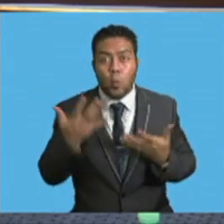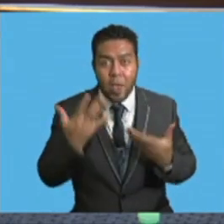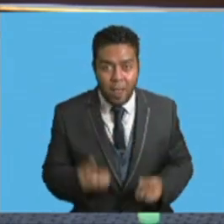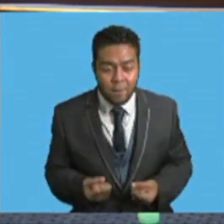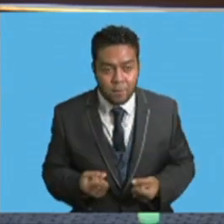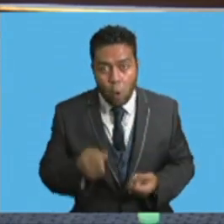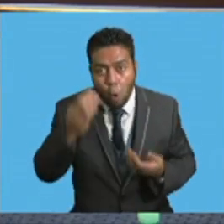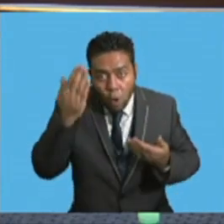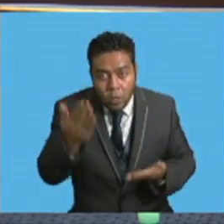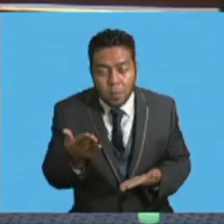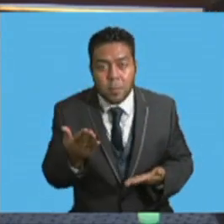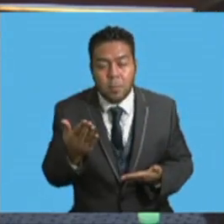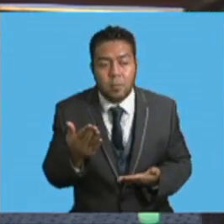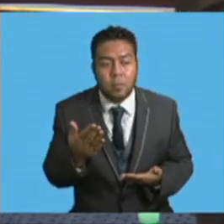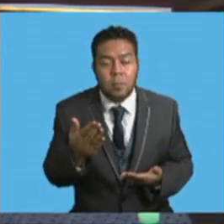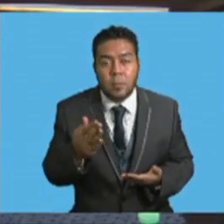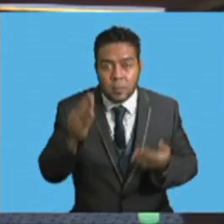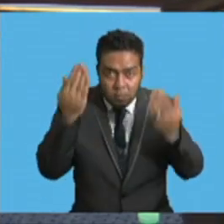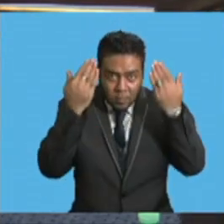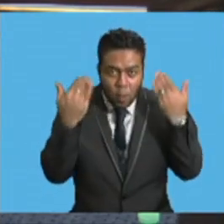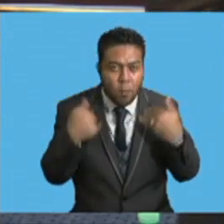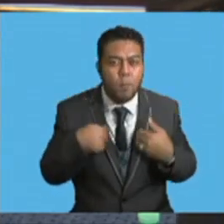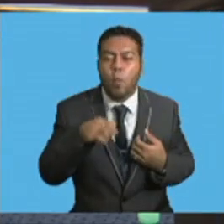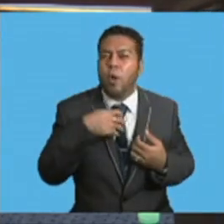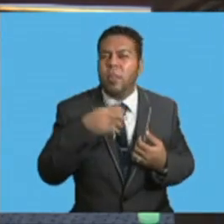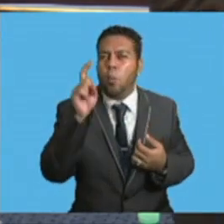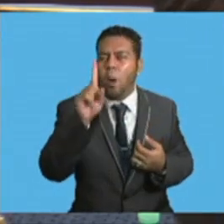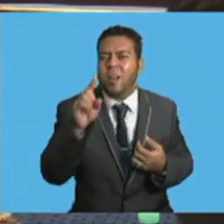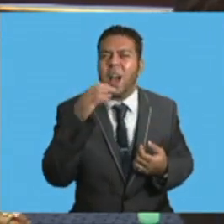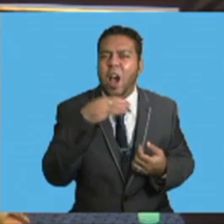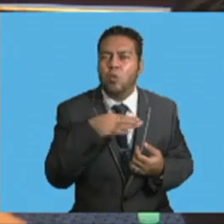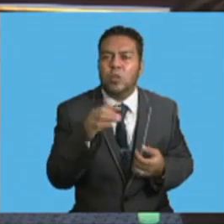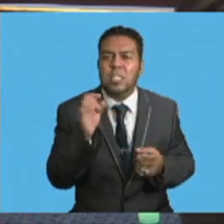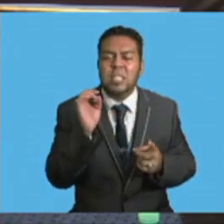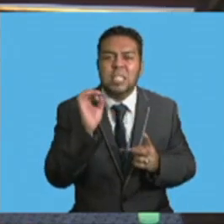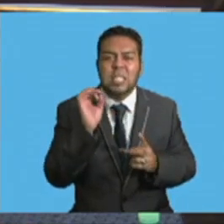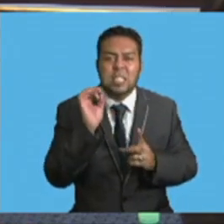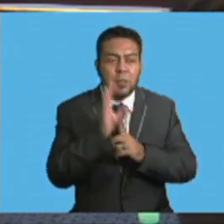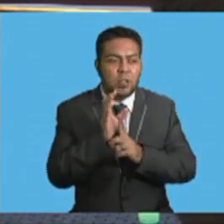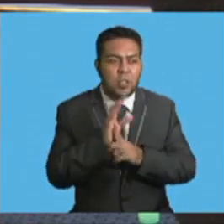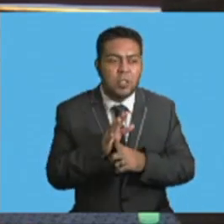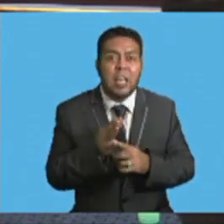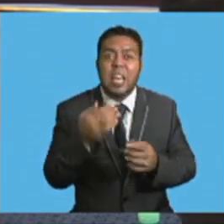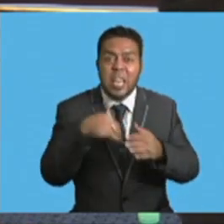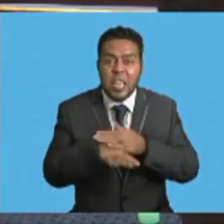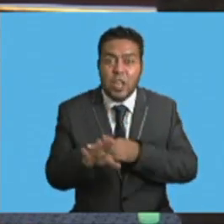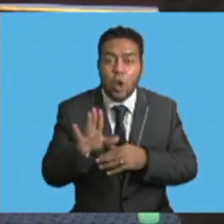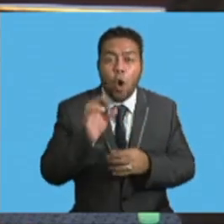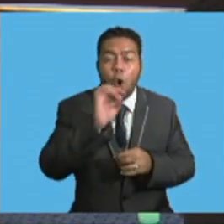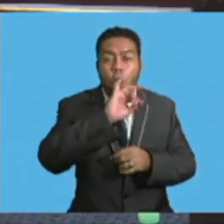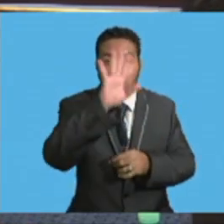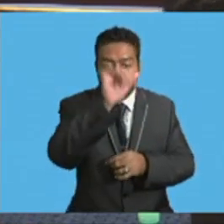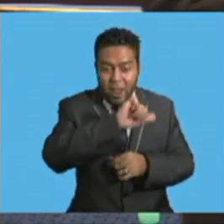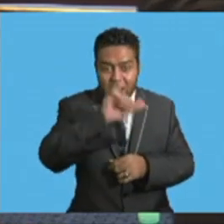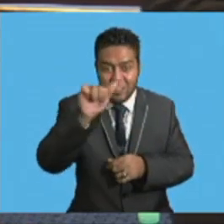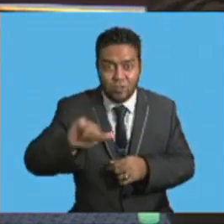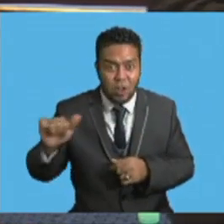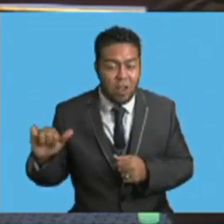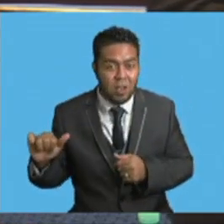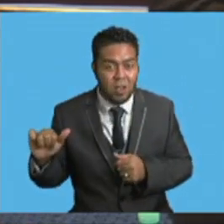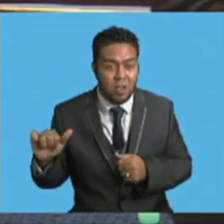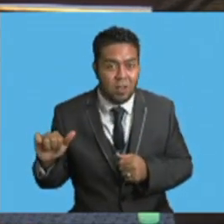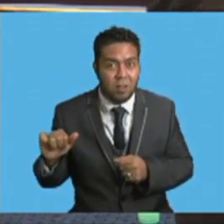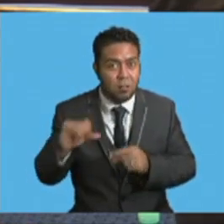Speaker, estimated more than 100 specialists of Fijian origin in Australasia alone. 100,